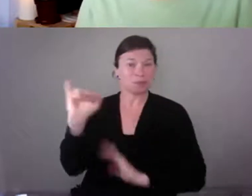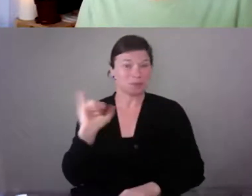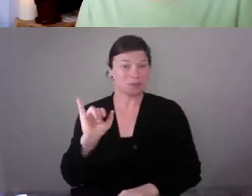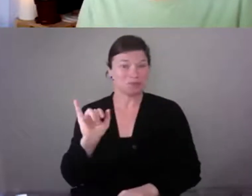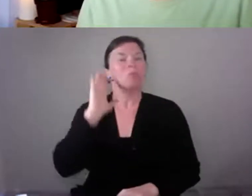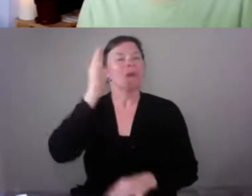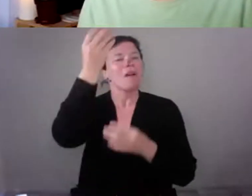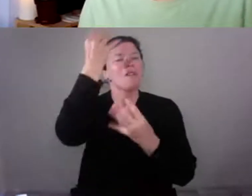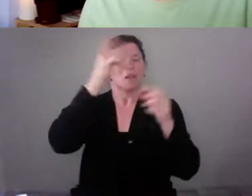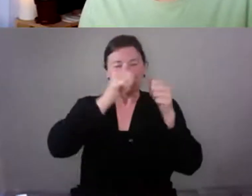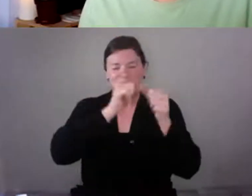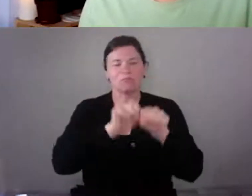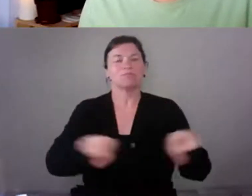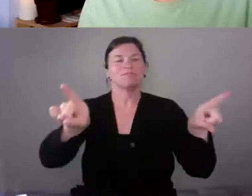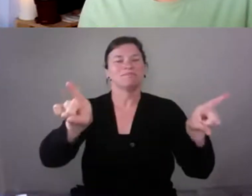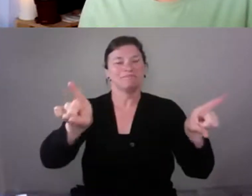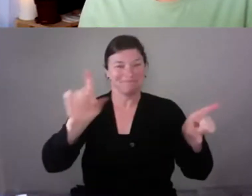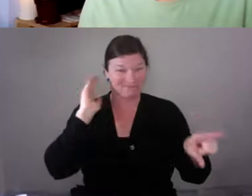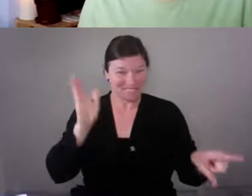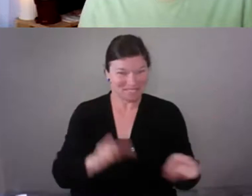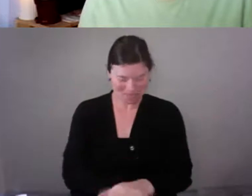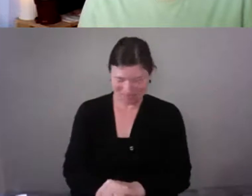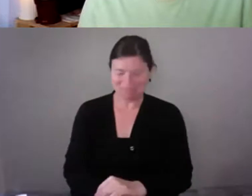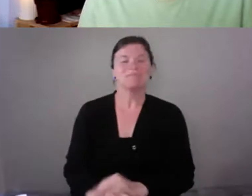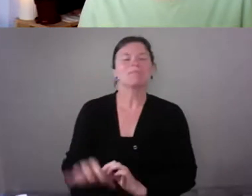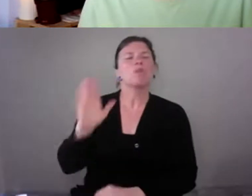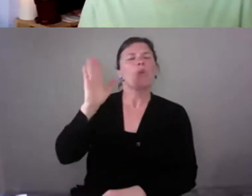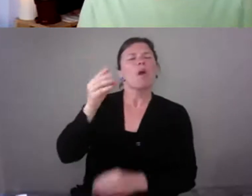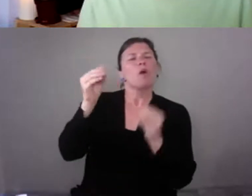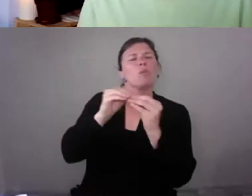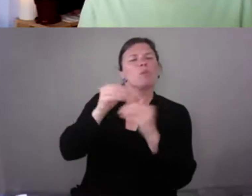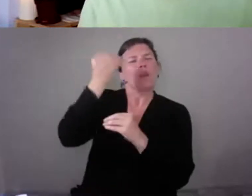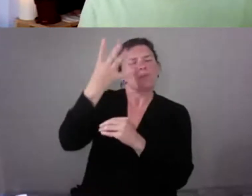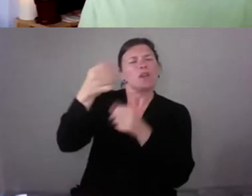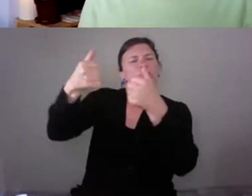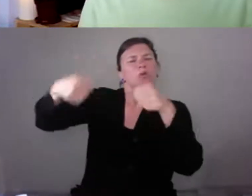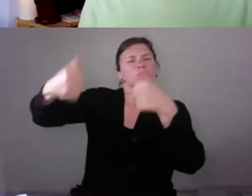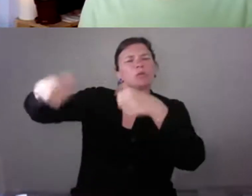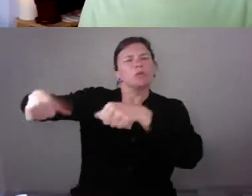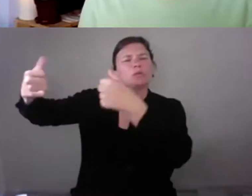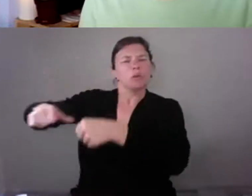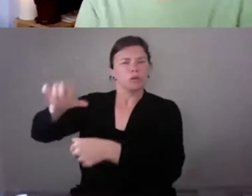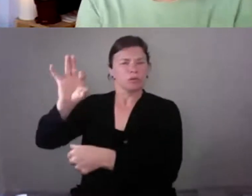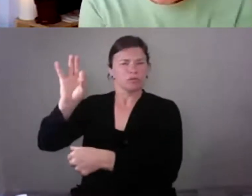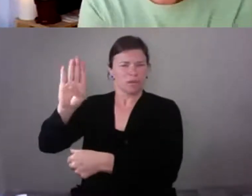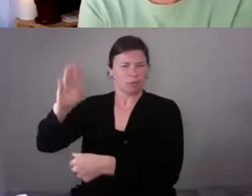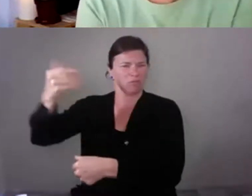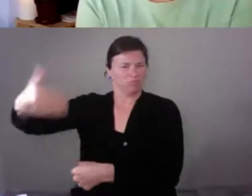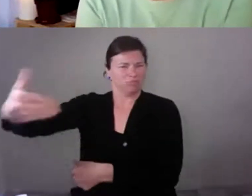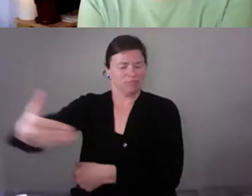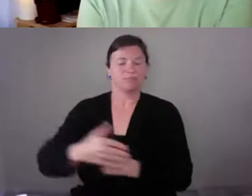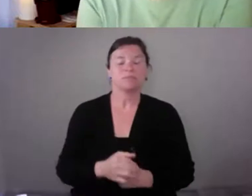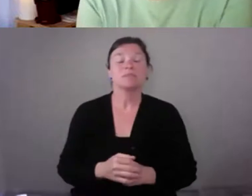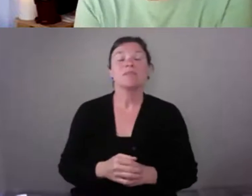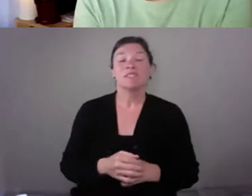out or post it on this Facebook page, event page. And then finally, on Sunday, I just